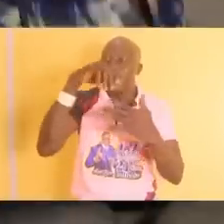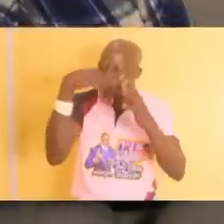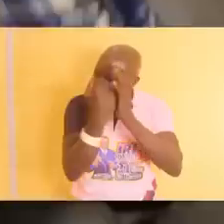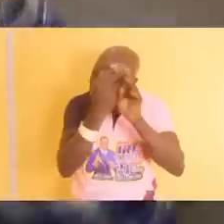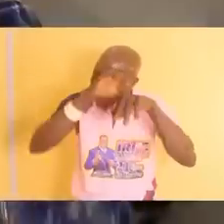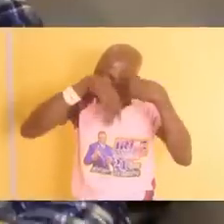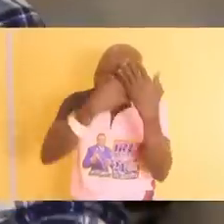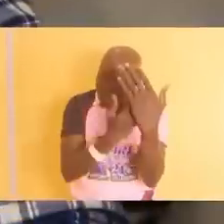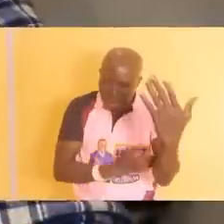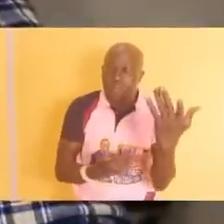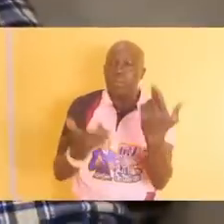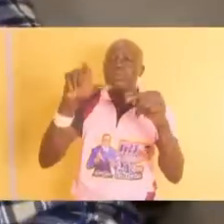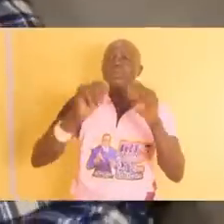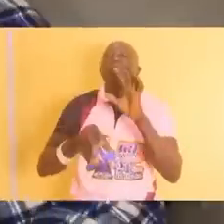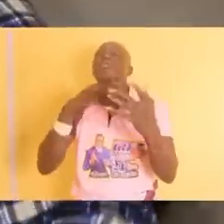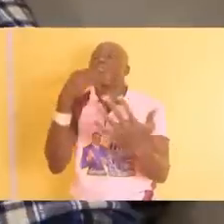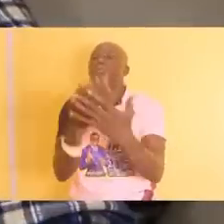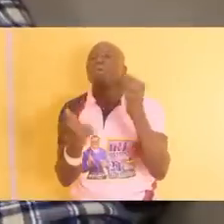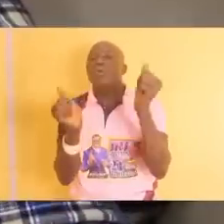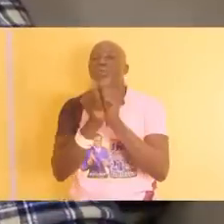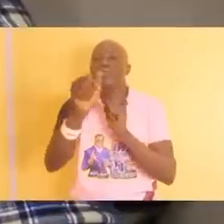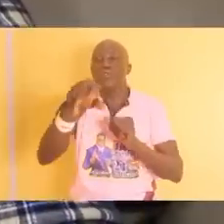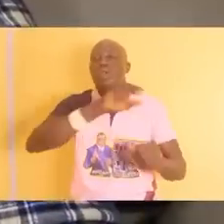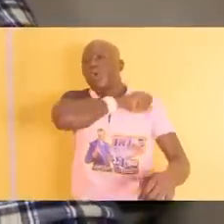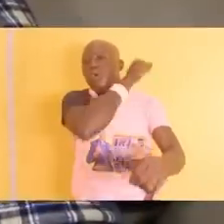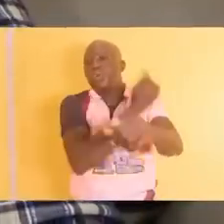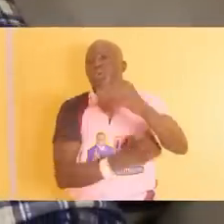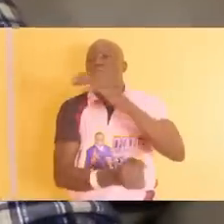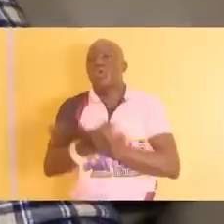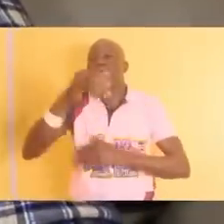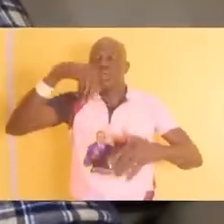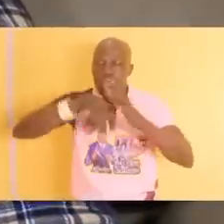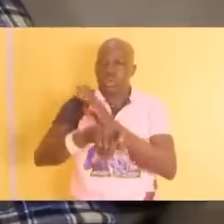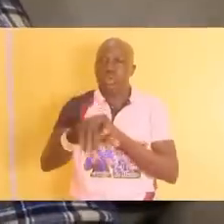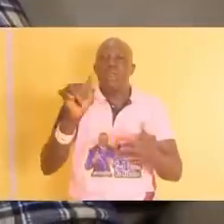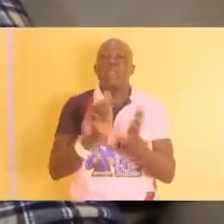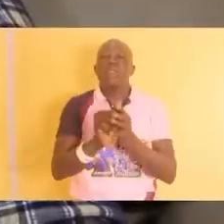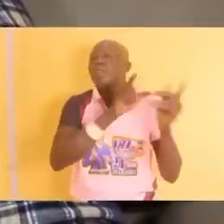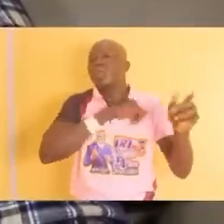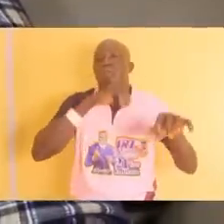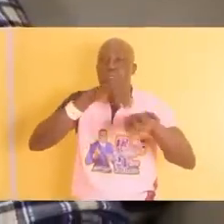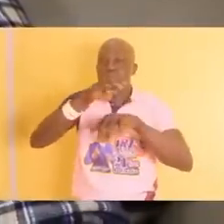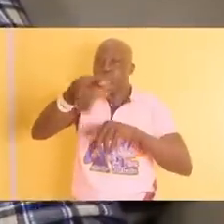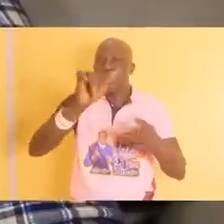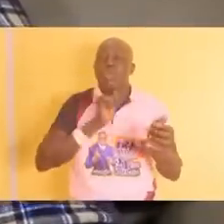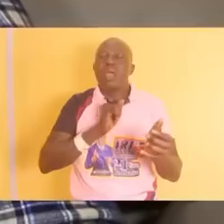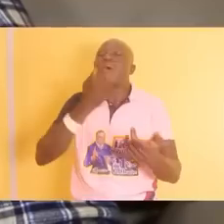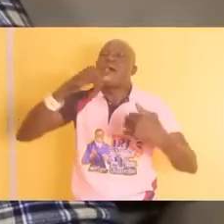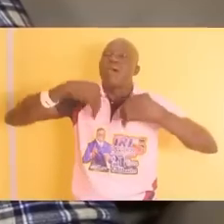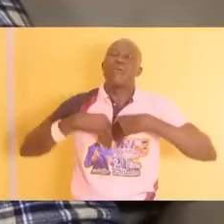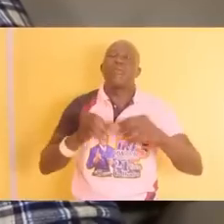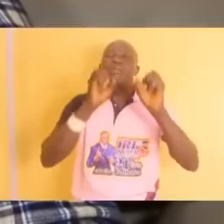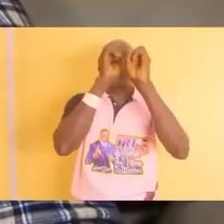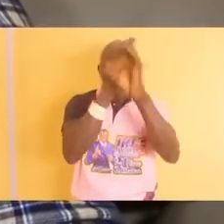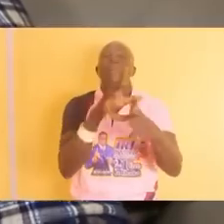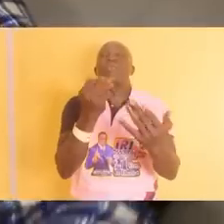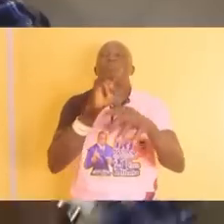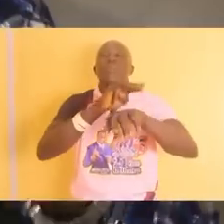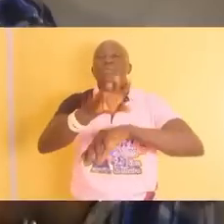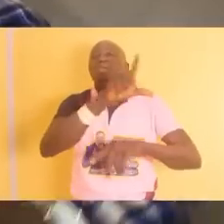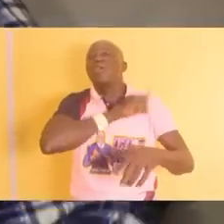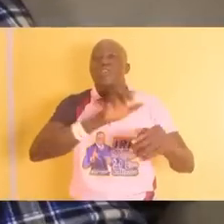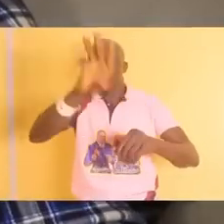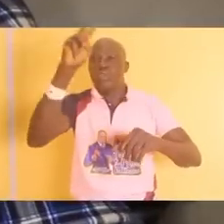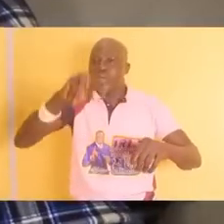morning. Come, it must work with you. Authority of God must not send me to you. And how would they write the message?